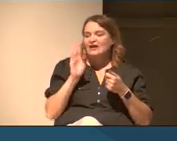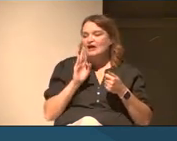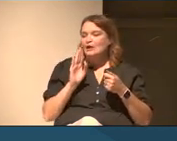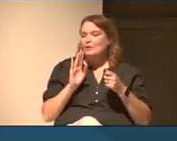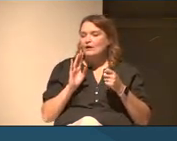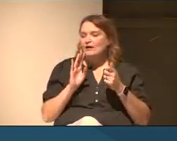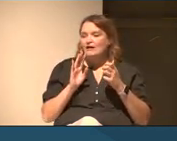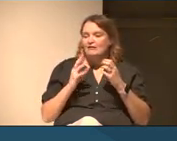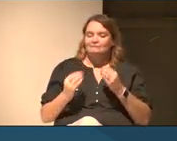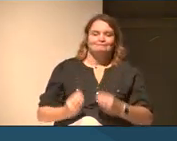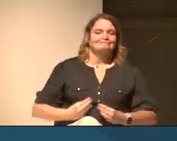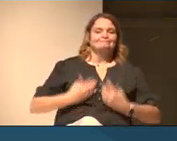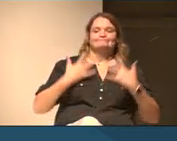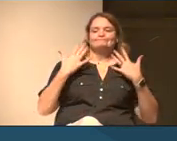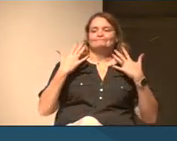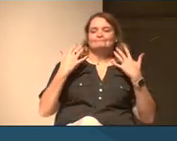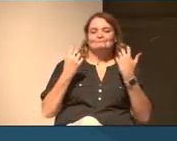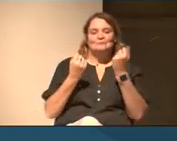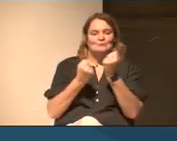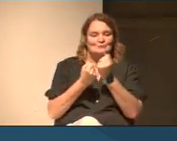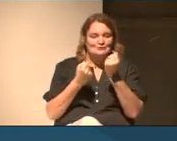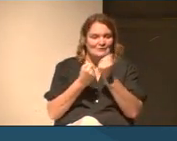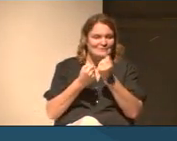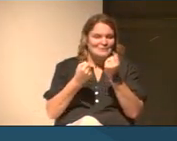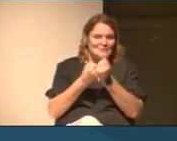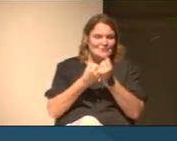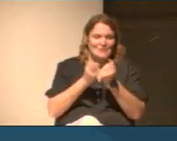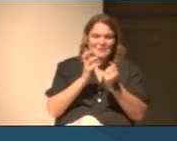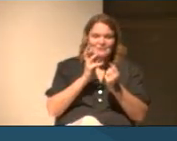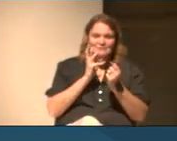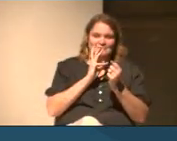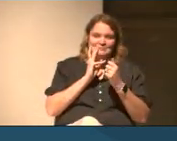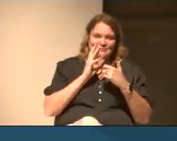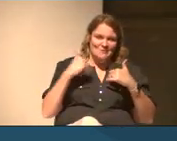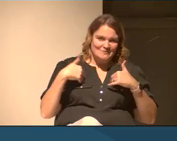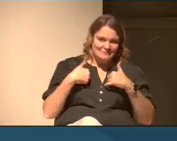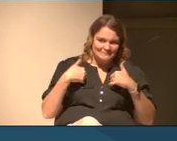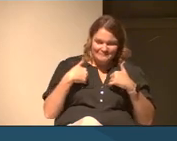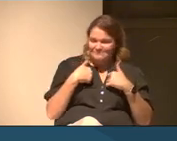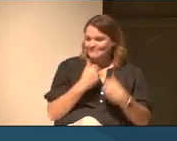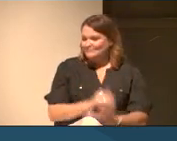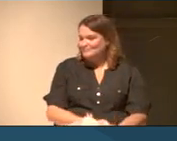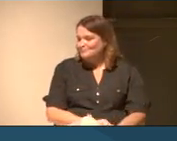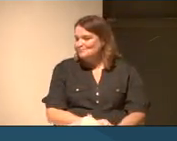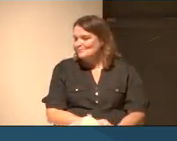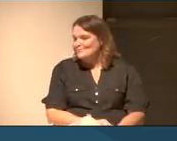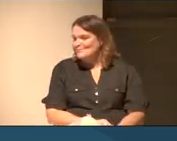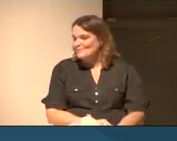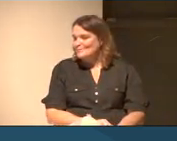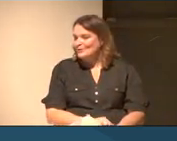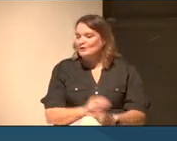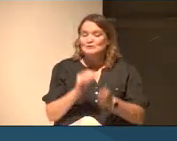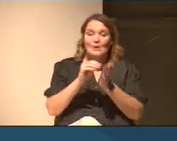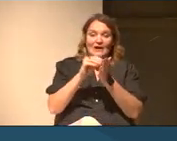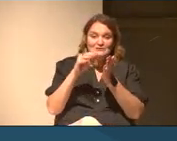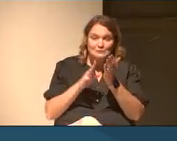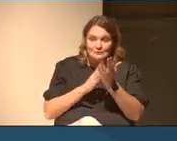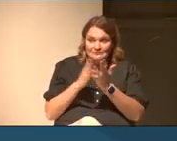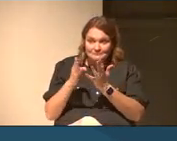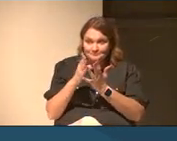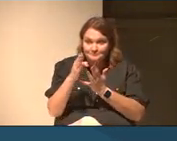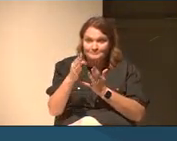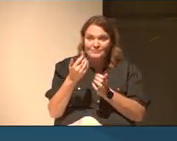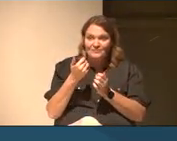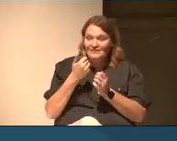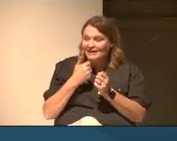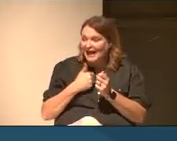bringing it back to being able to support more and more sea life. So as the student navigates, there's some seagrass ahead. If,